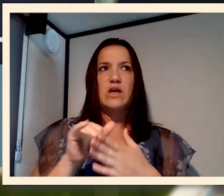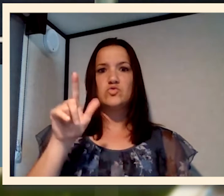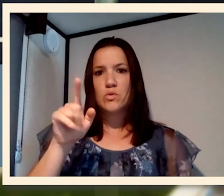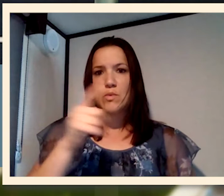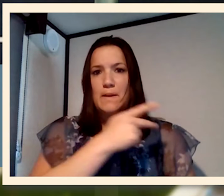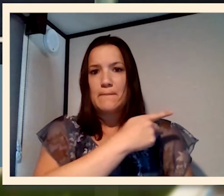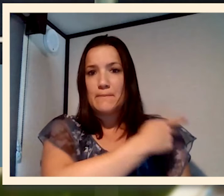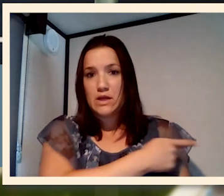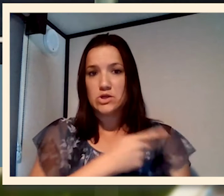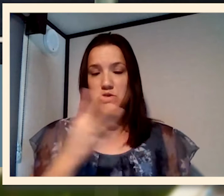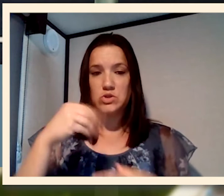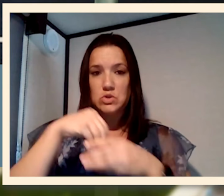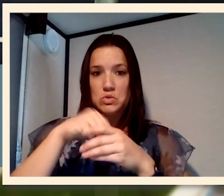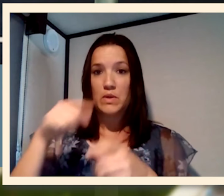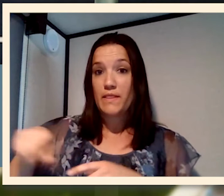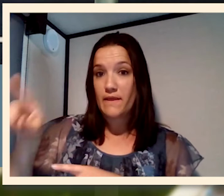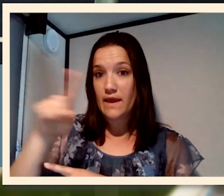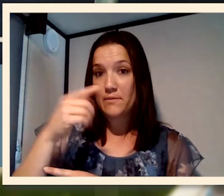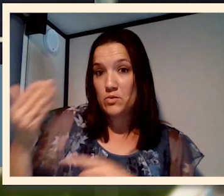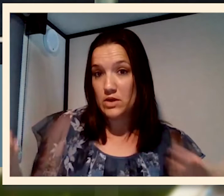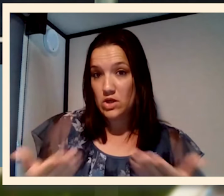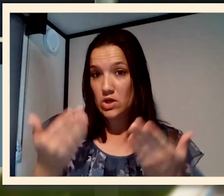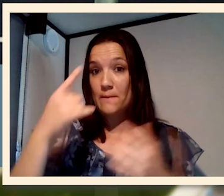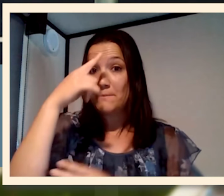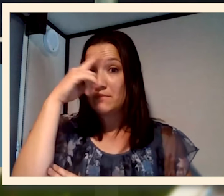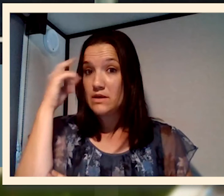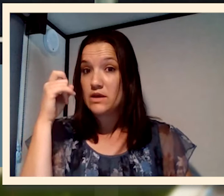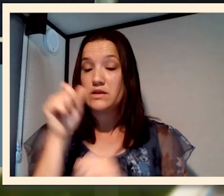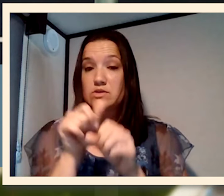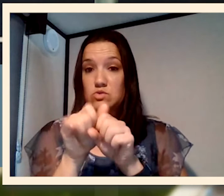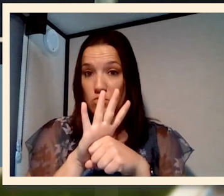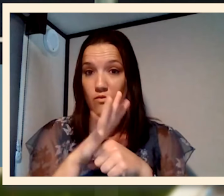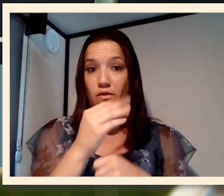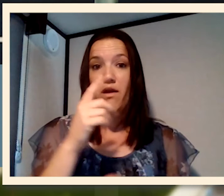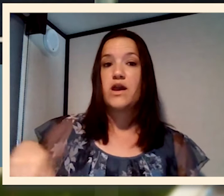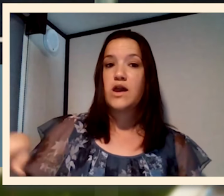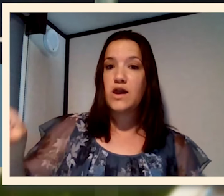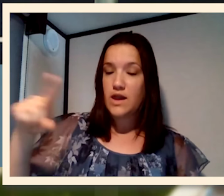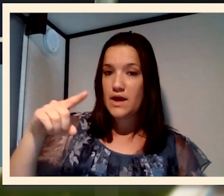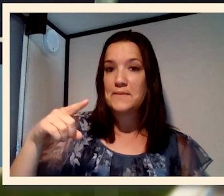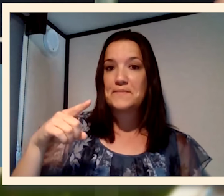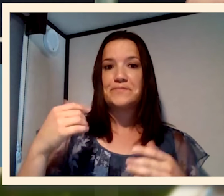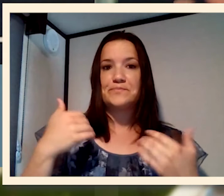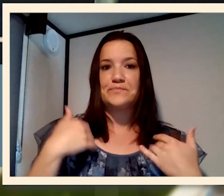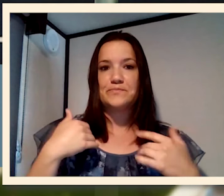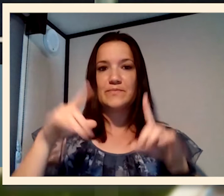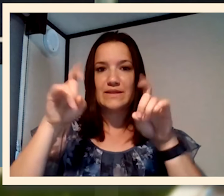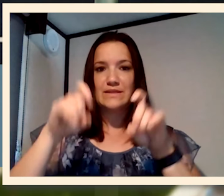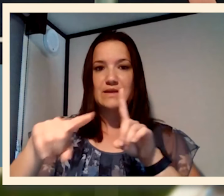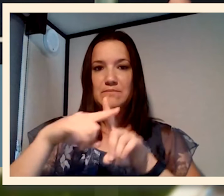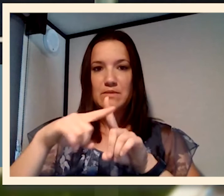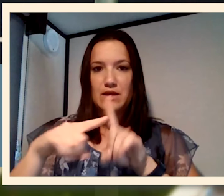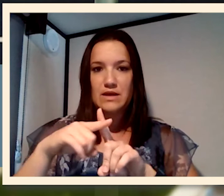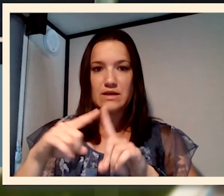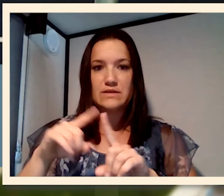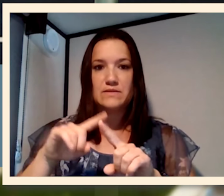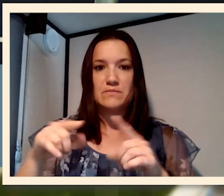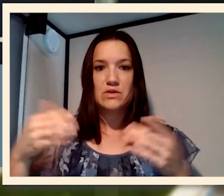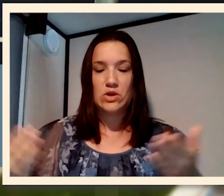COVID. And so that these 21 patients include those that are both here because of COVID and those that just happen